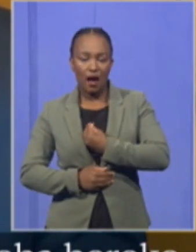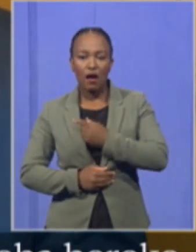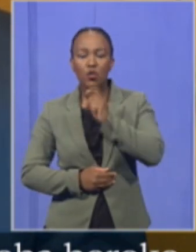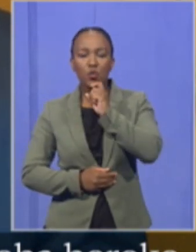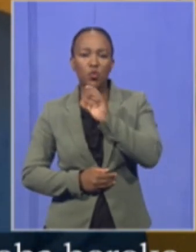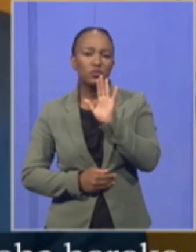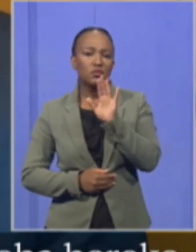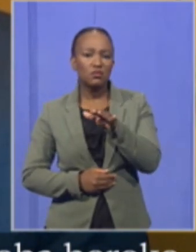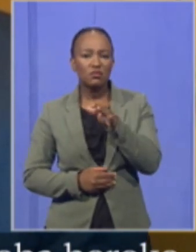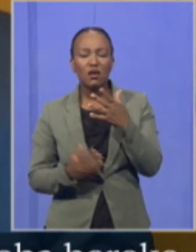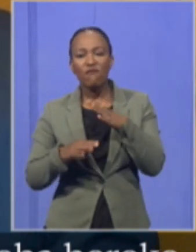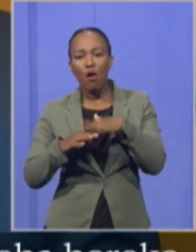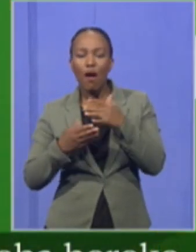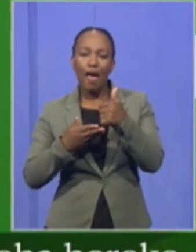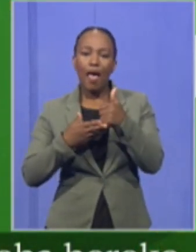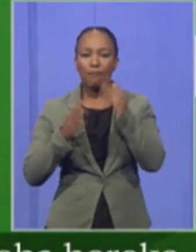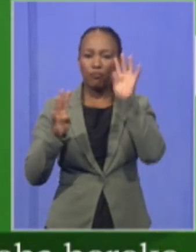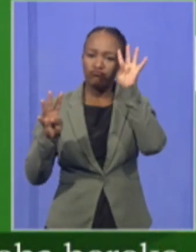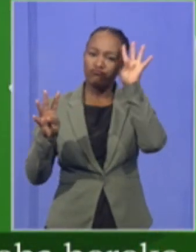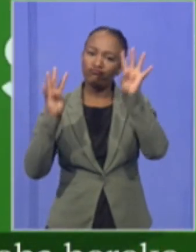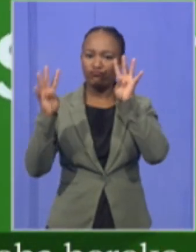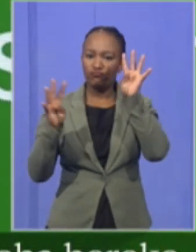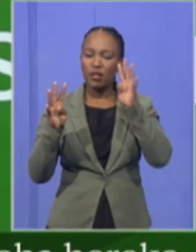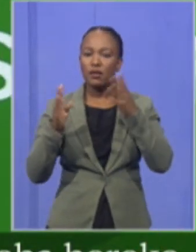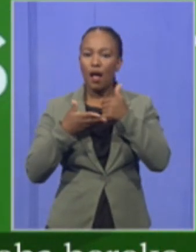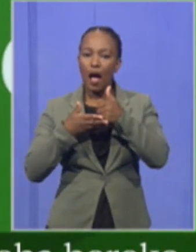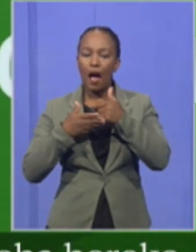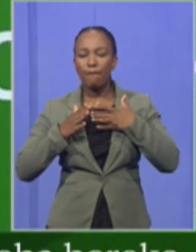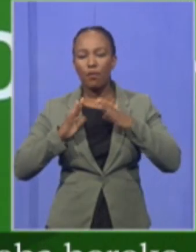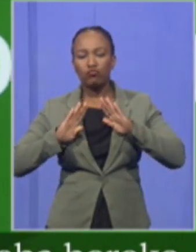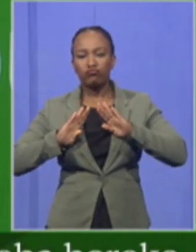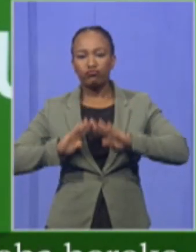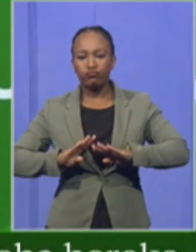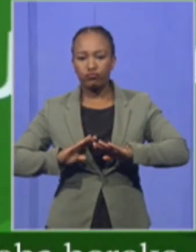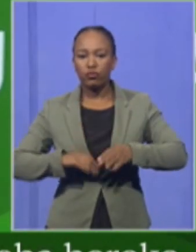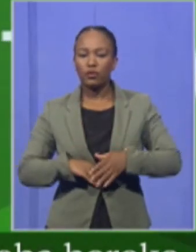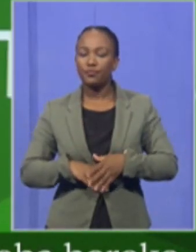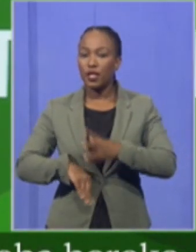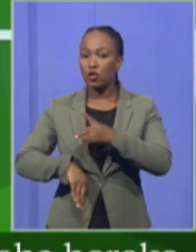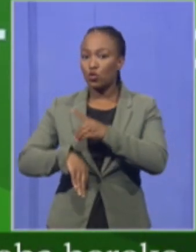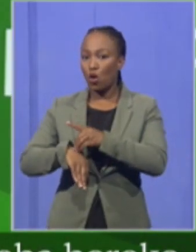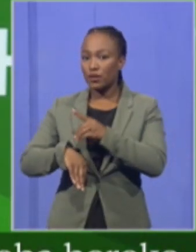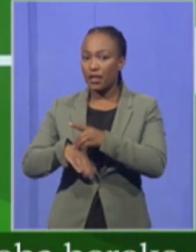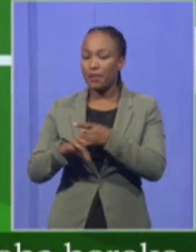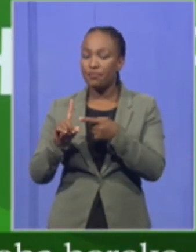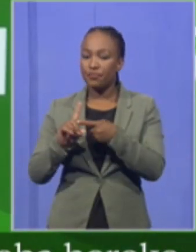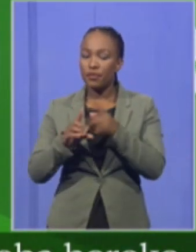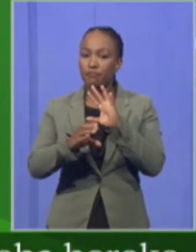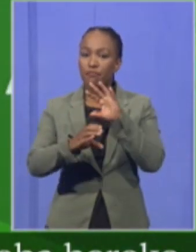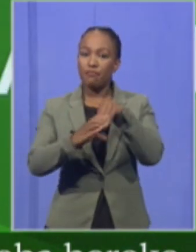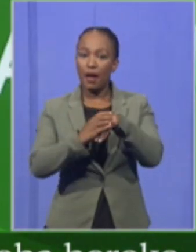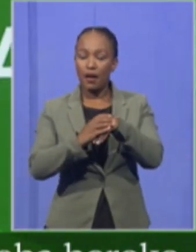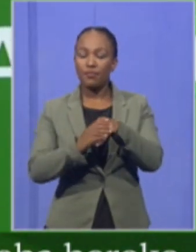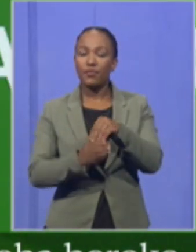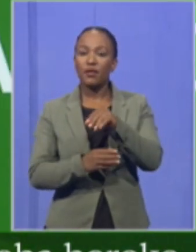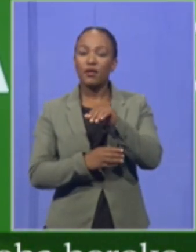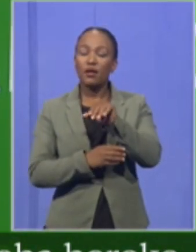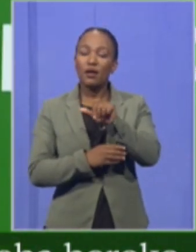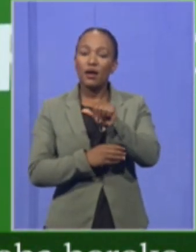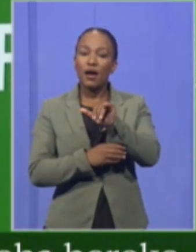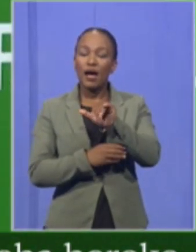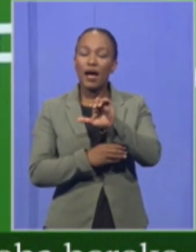as a recreational thing because they say it calms them down. Yo mongwe wa dingaka tšeo di bego di kgatha tema ke Aisha